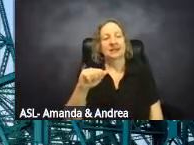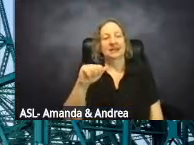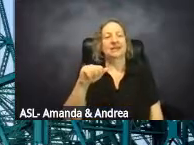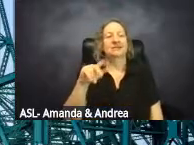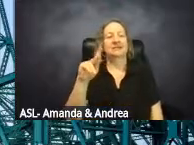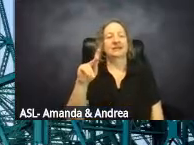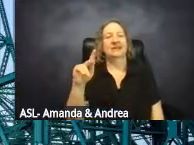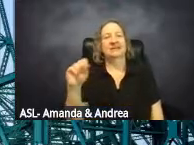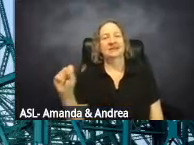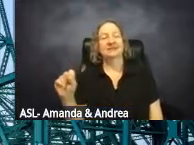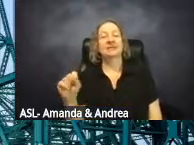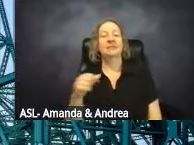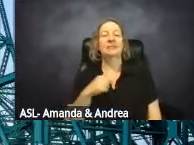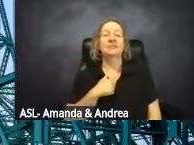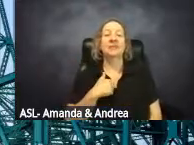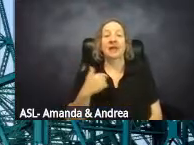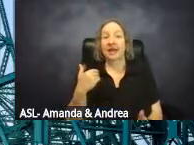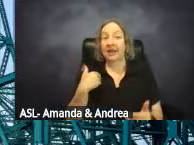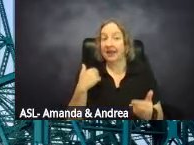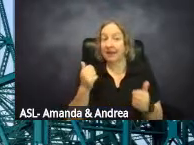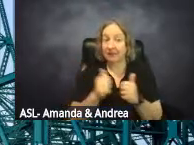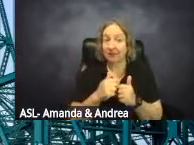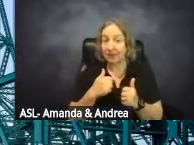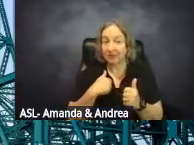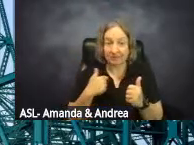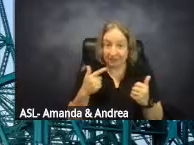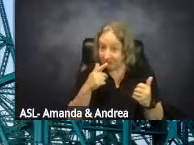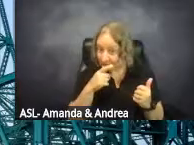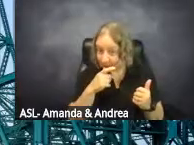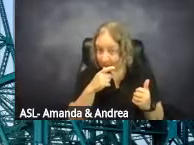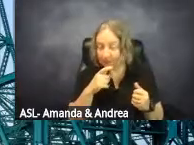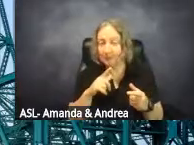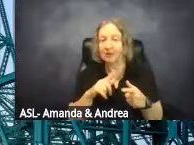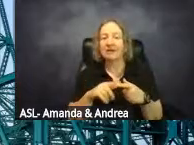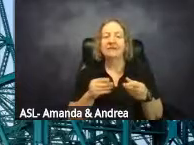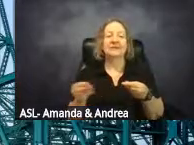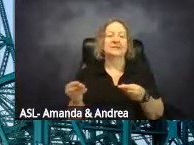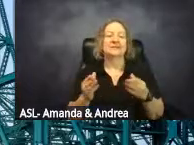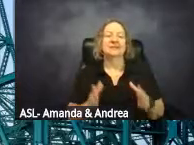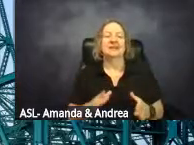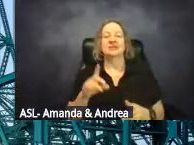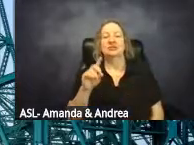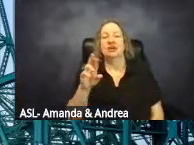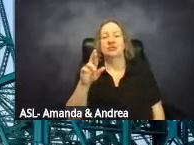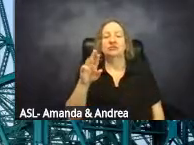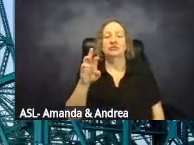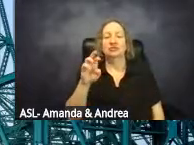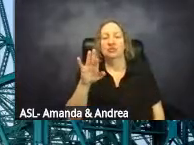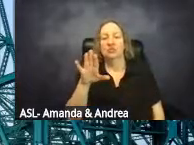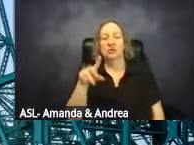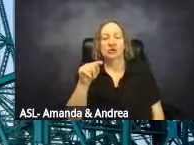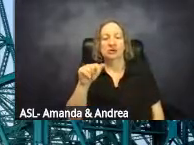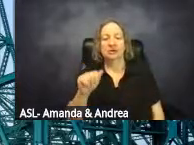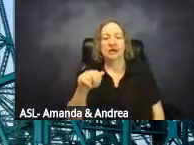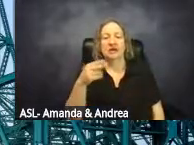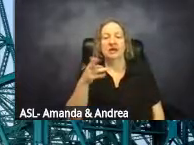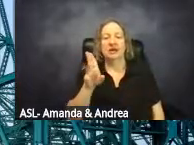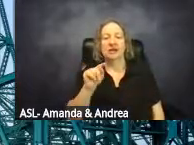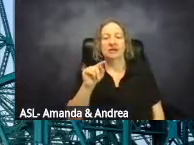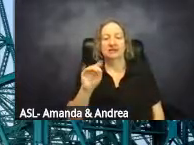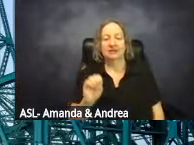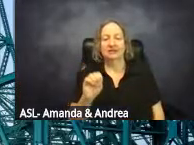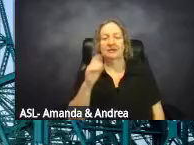am joined by our facilitator, Dr. Roberta Hunt, for the Equity